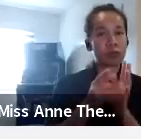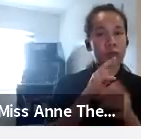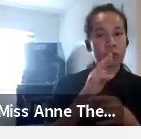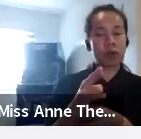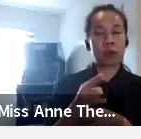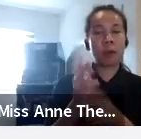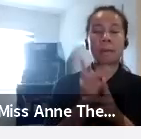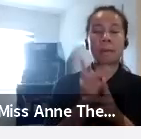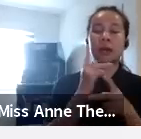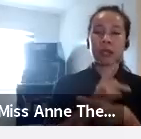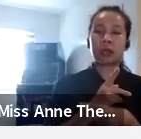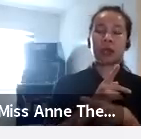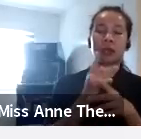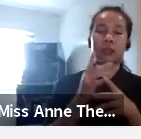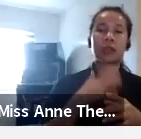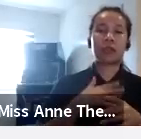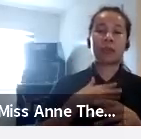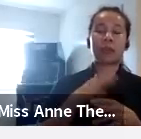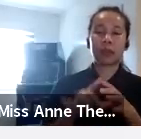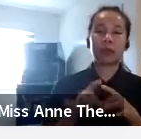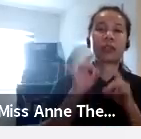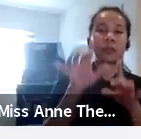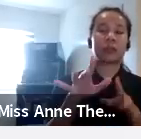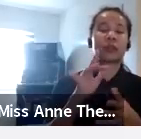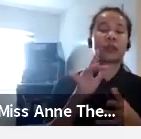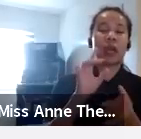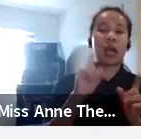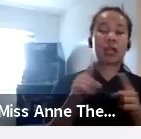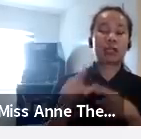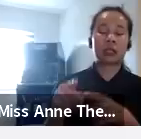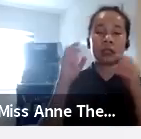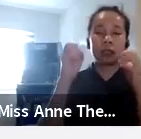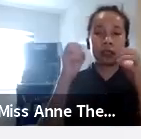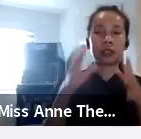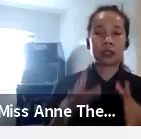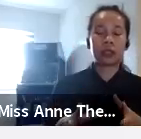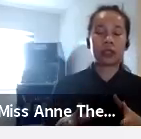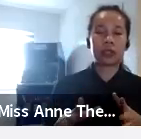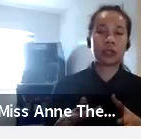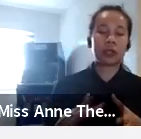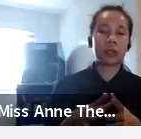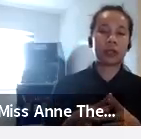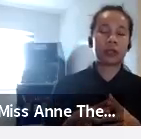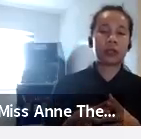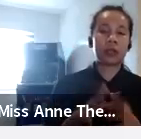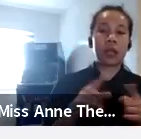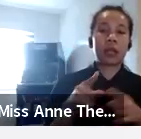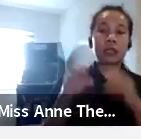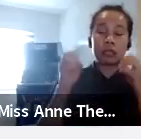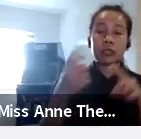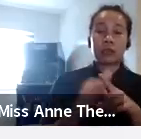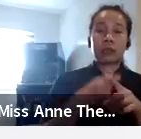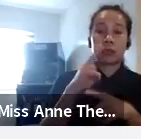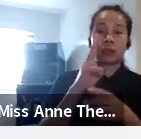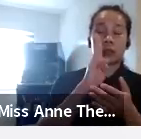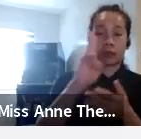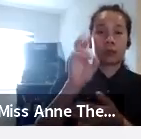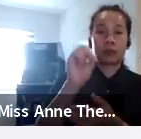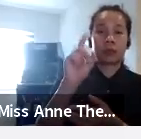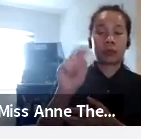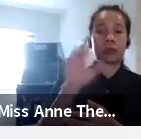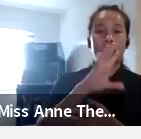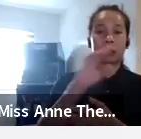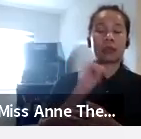products of my contributions as a teacher from the University of Santo Tomas. And I would say it all